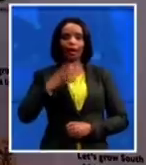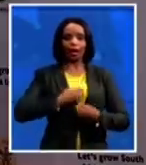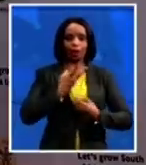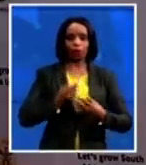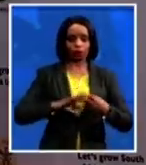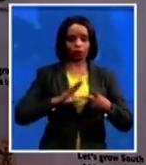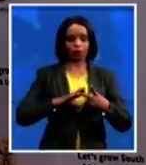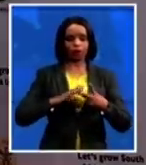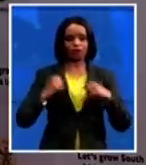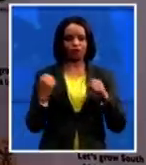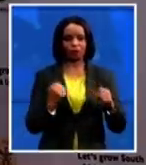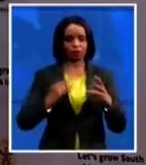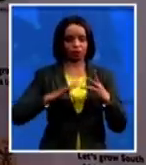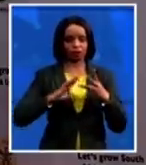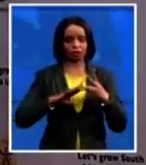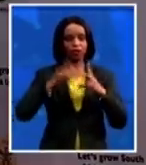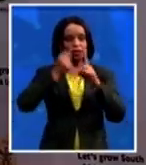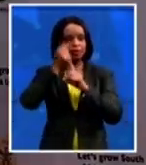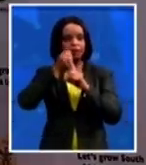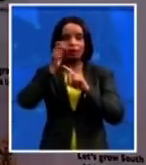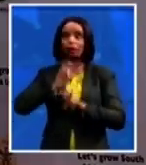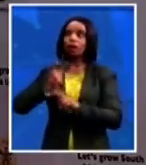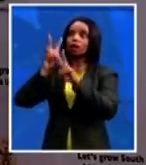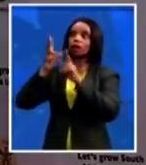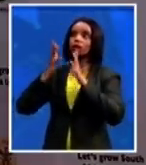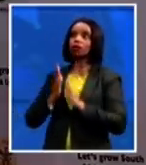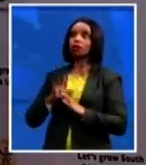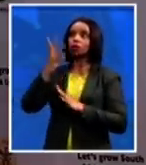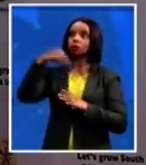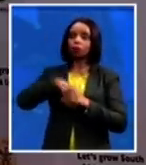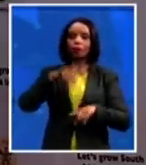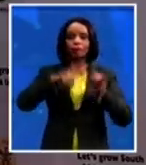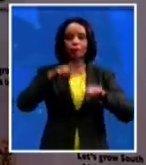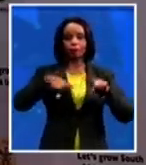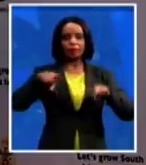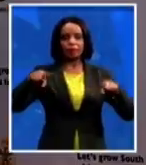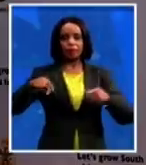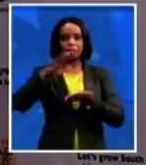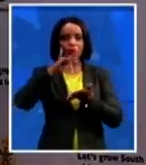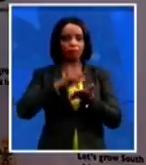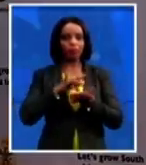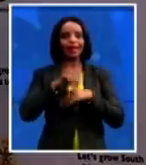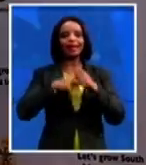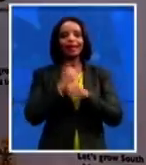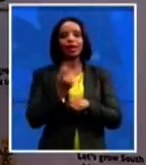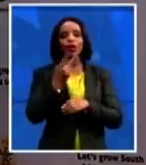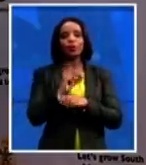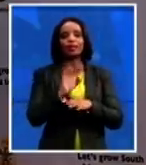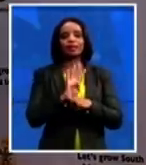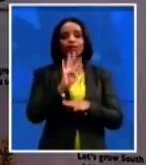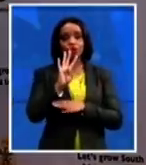in several diplomatic postings. In 2014, she received the Order of Ikamanga in